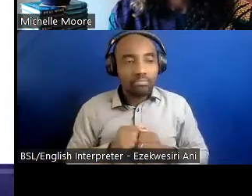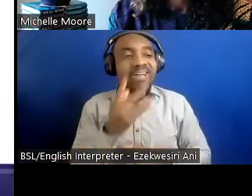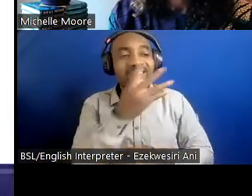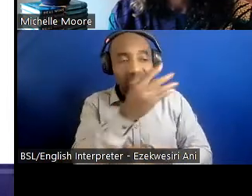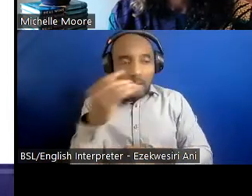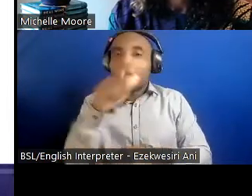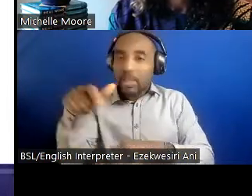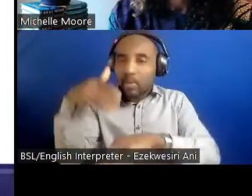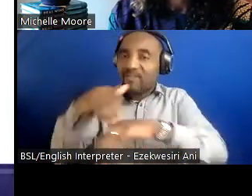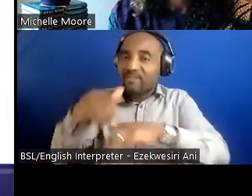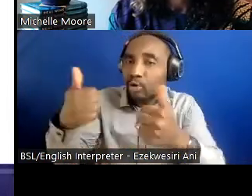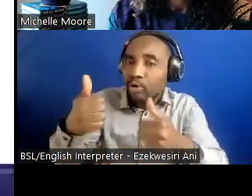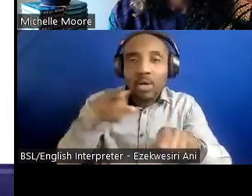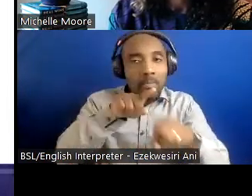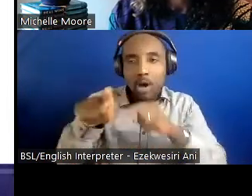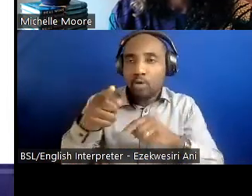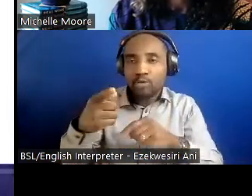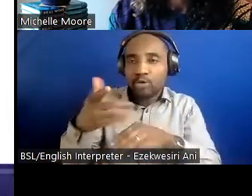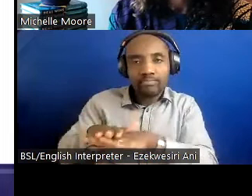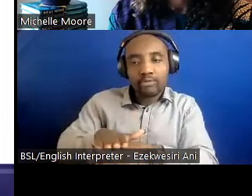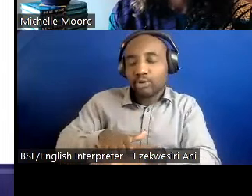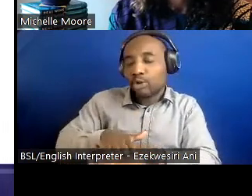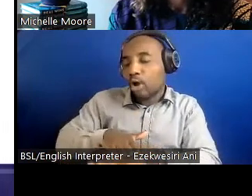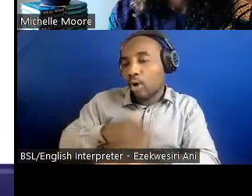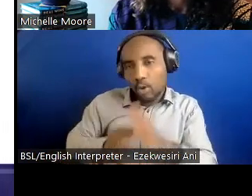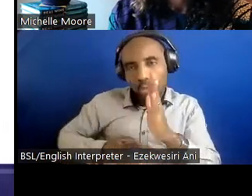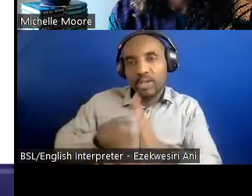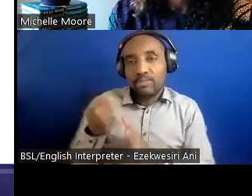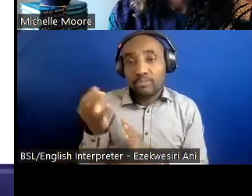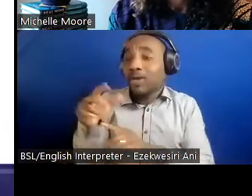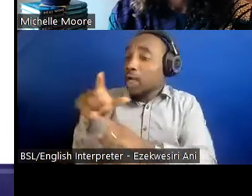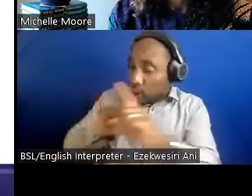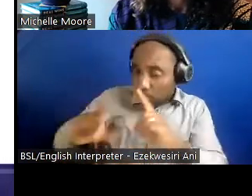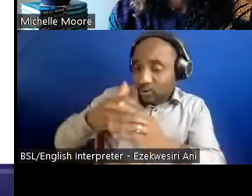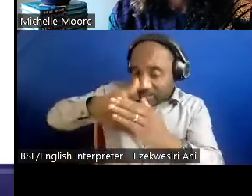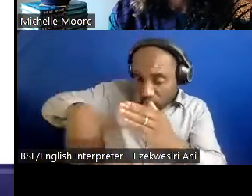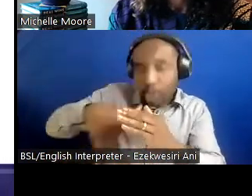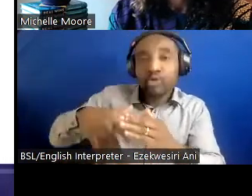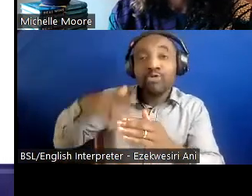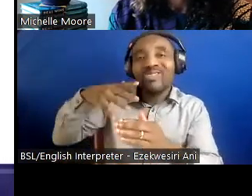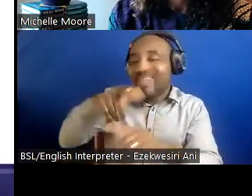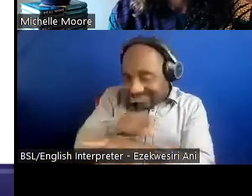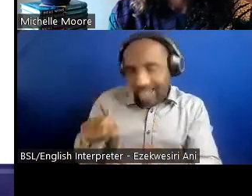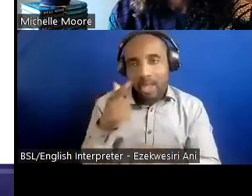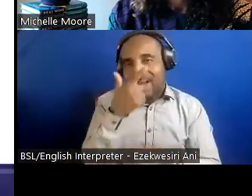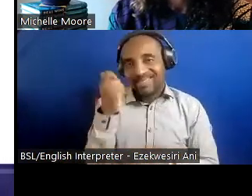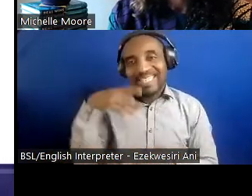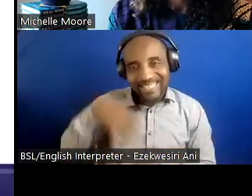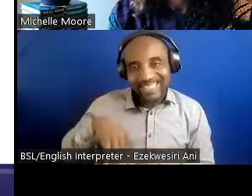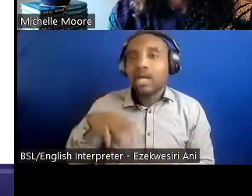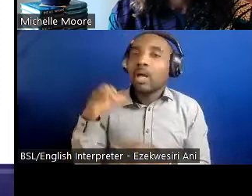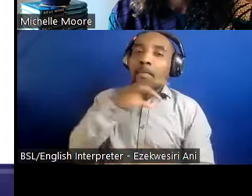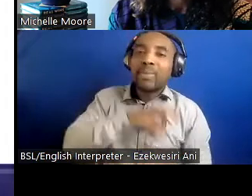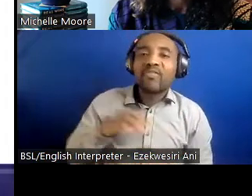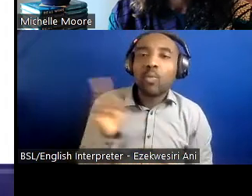they're at, understanding that it's the communities themselves that are best placed to understand need and actually what will be of most benefit. Expanding that